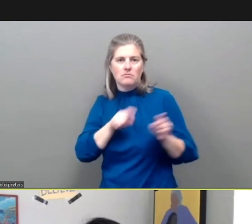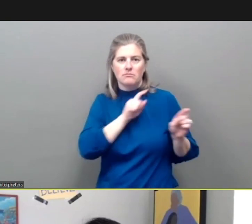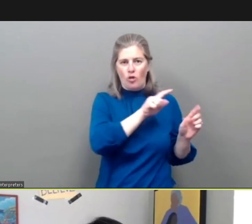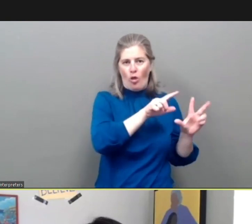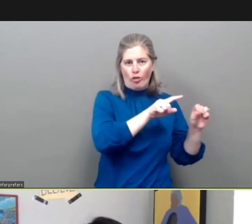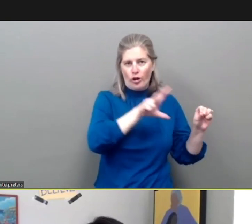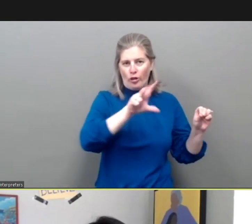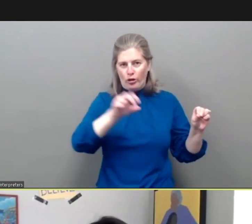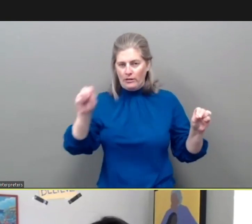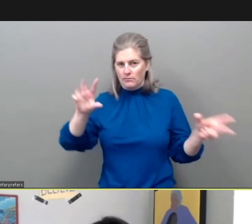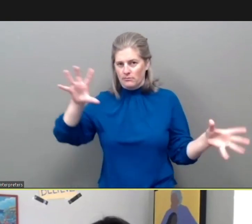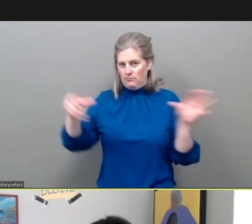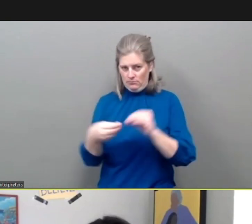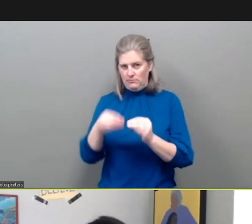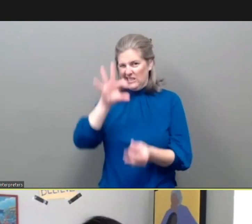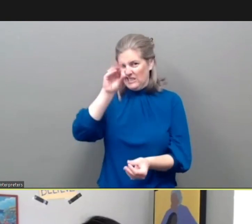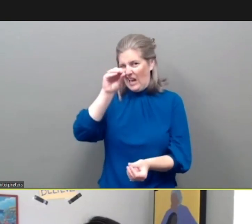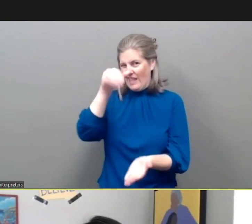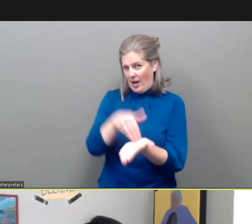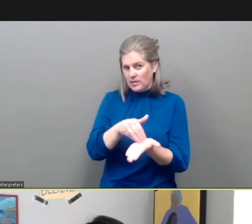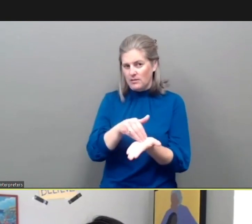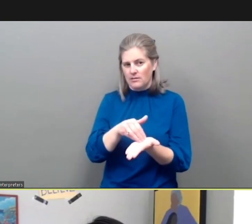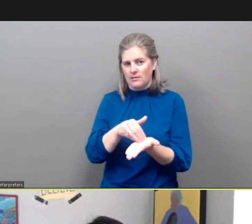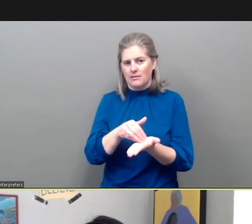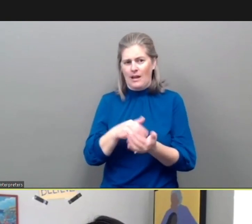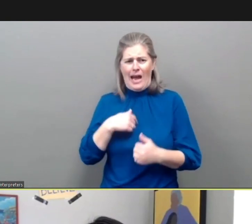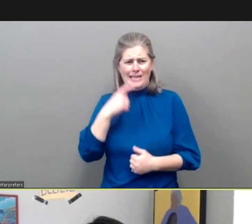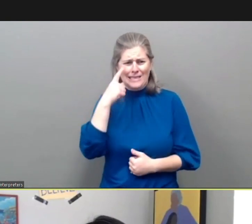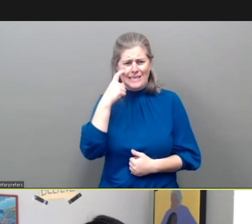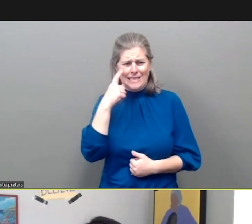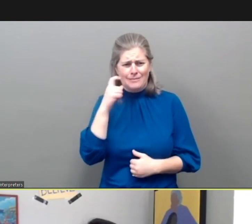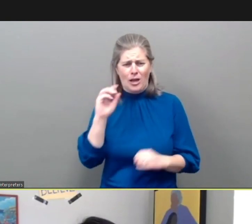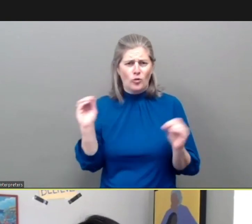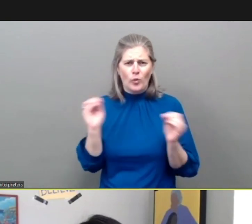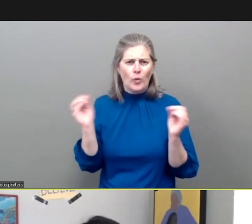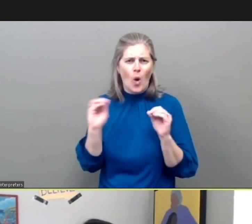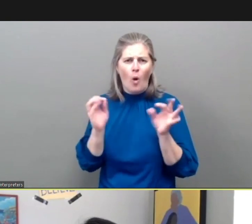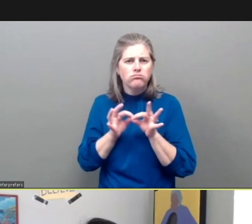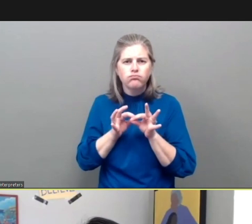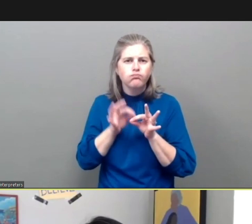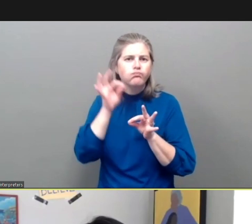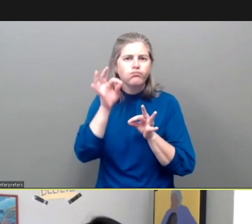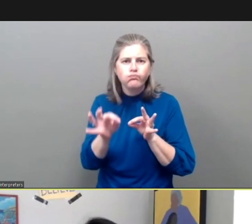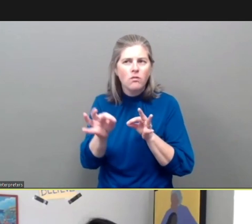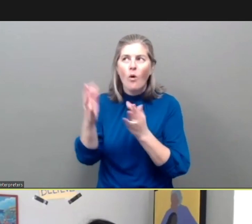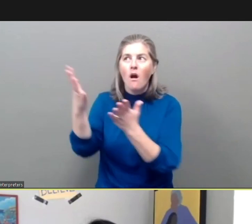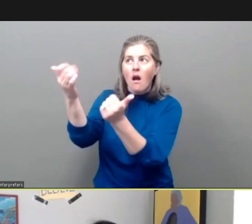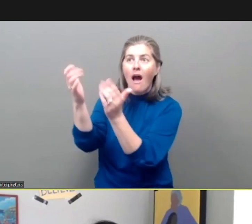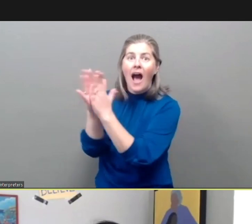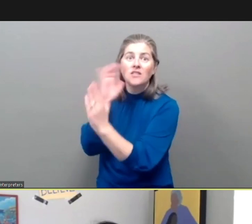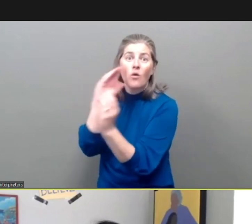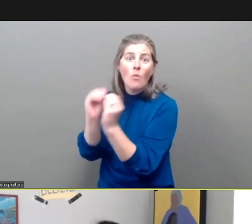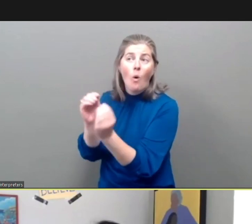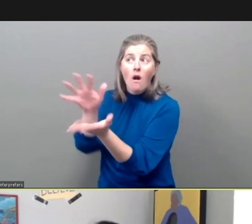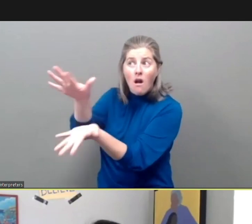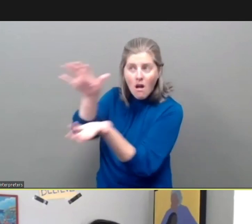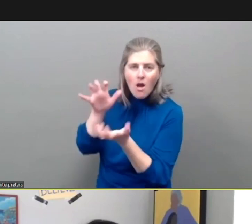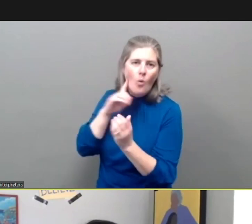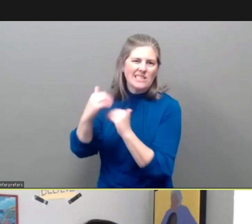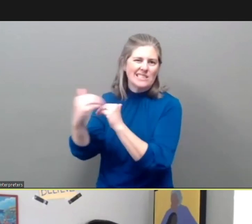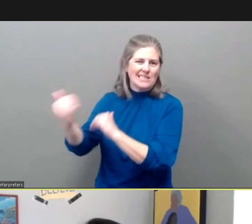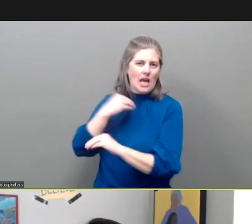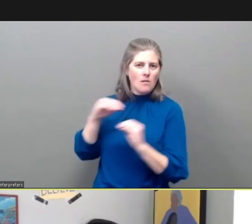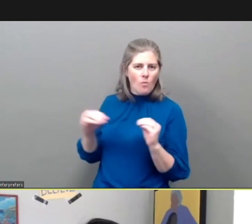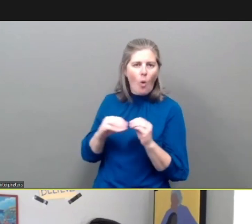there won't be any, I don't think there'll be any kind of delay in getting more doses if we ask for more, but that's how